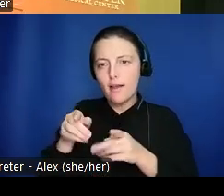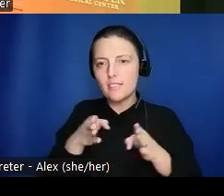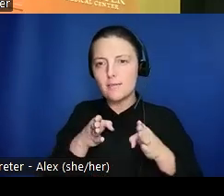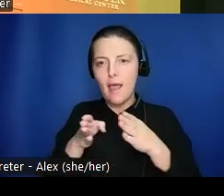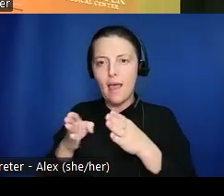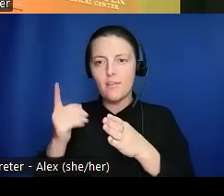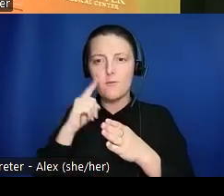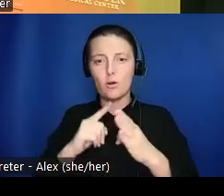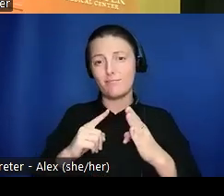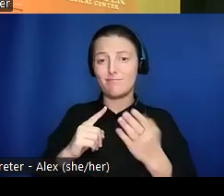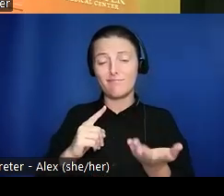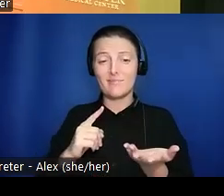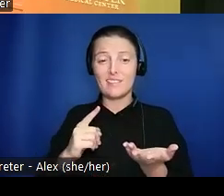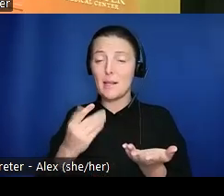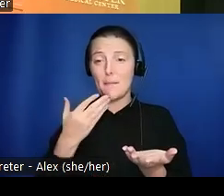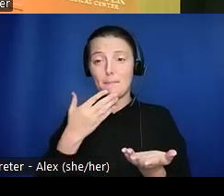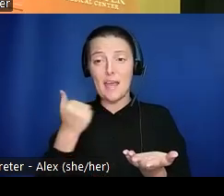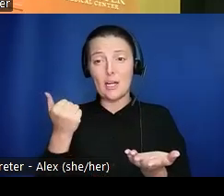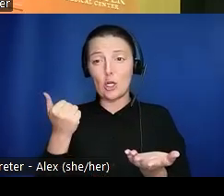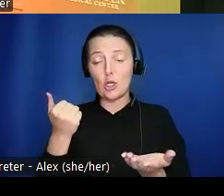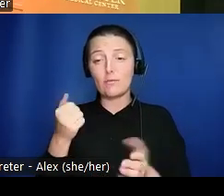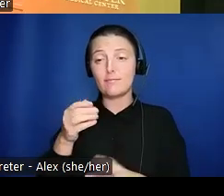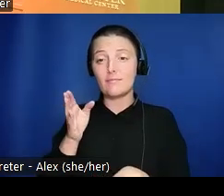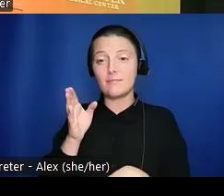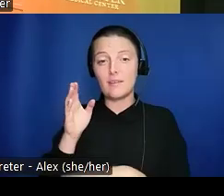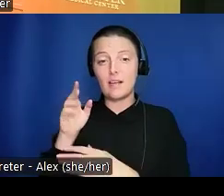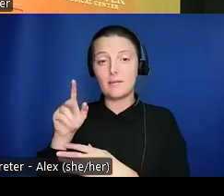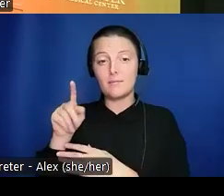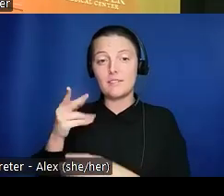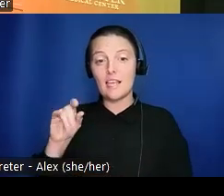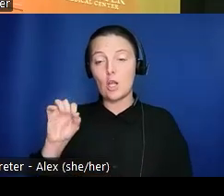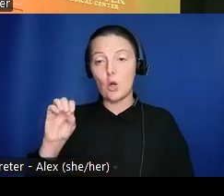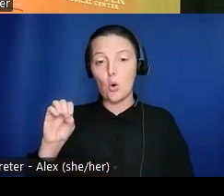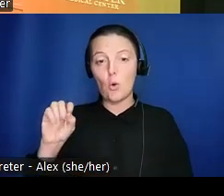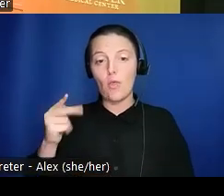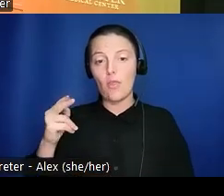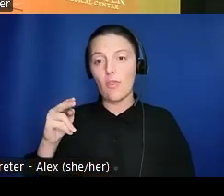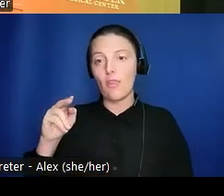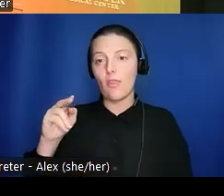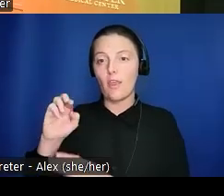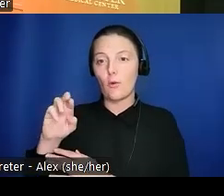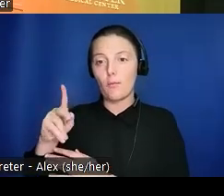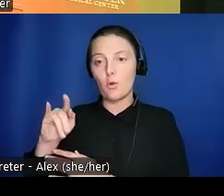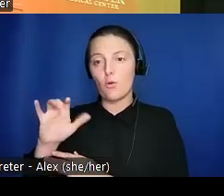psychotherapeutic care for those with early psychosis and hopefully at some point mood disorder as well.